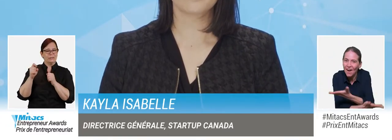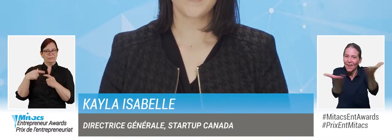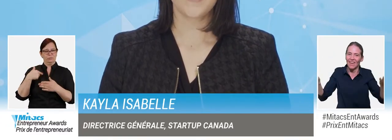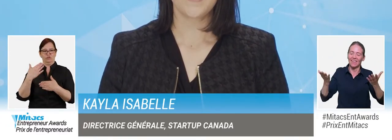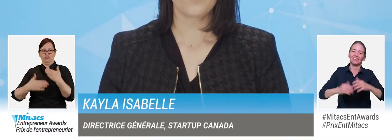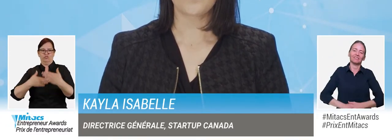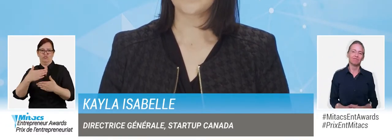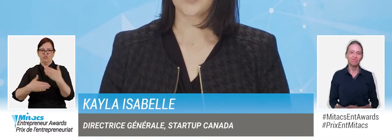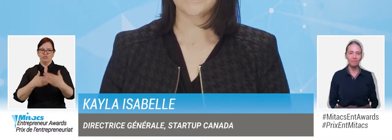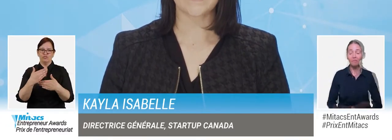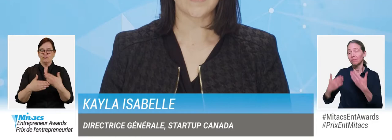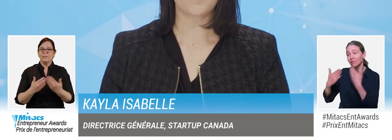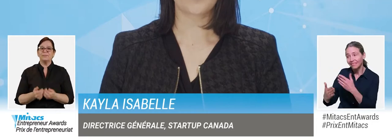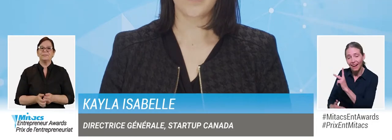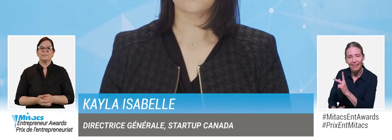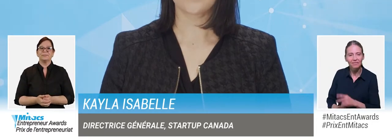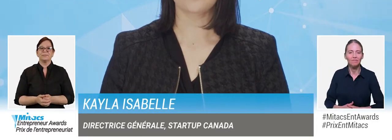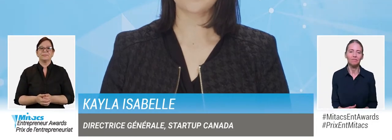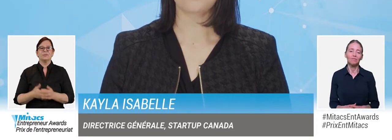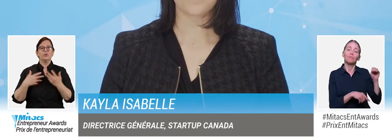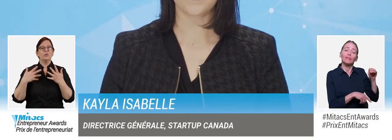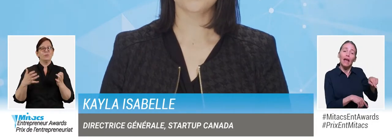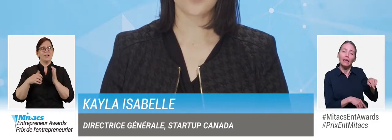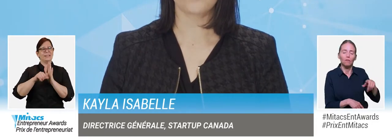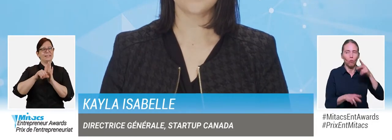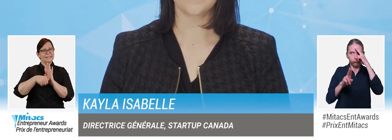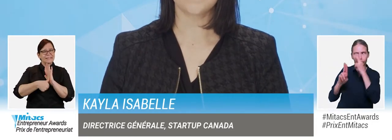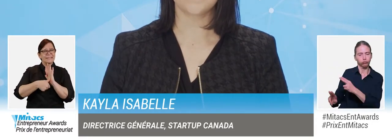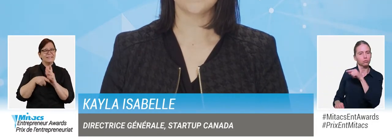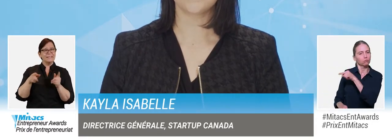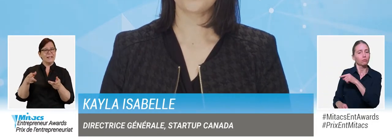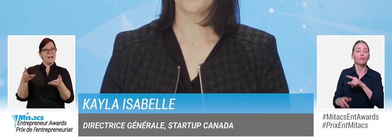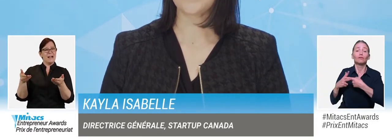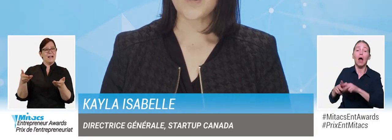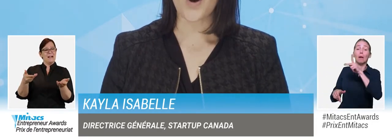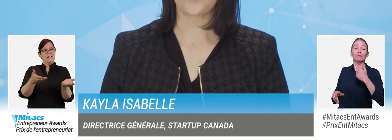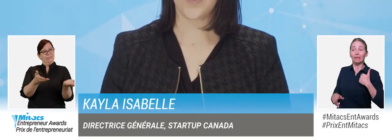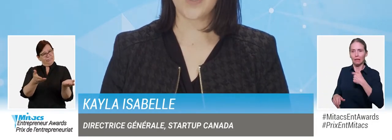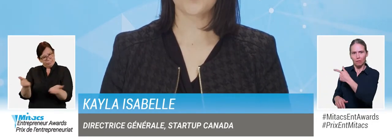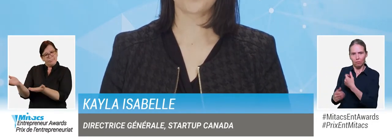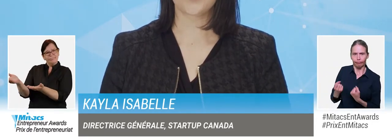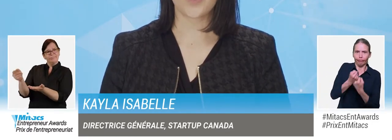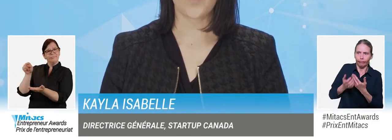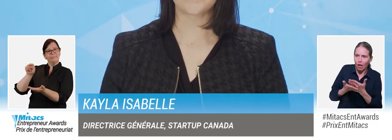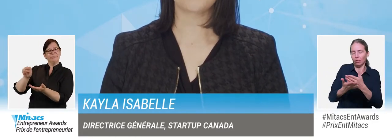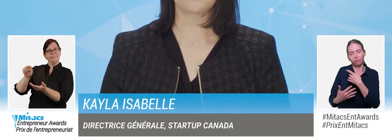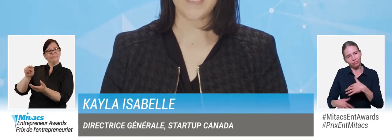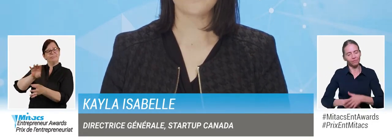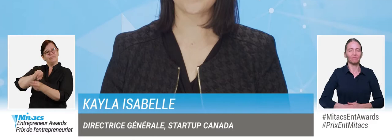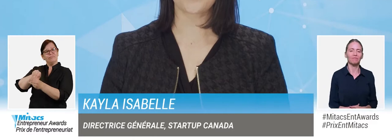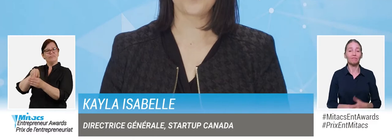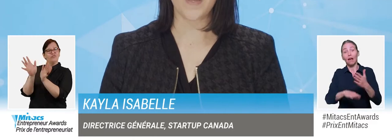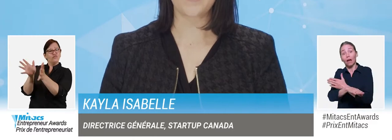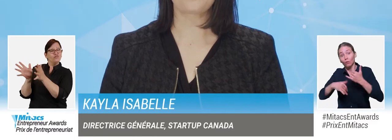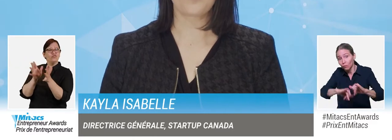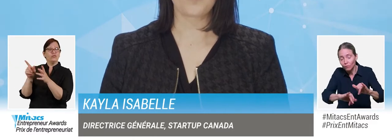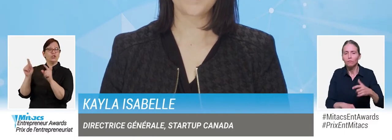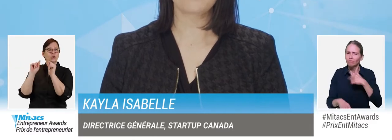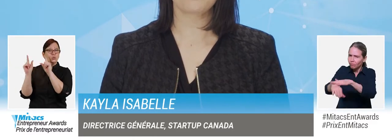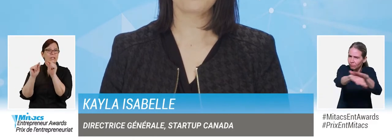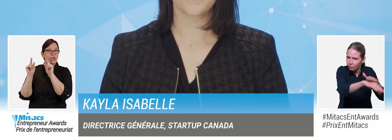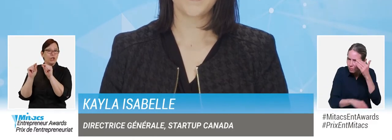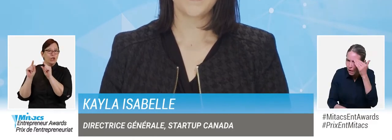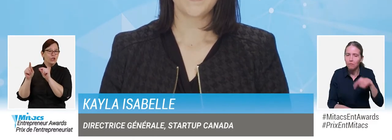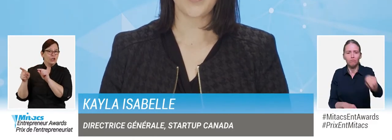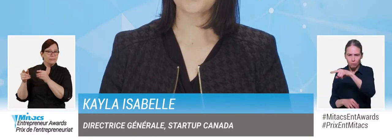prosperity. When we look at economic recovery from the impacts of COVID-19, we know entrepreneurs are going to be paving the way